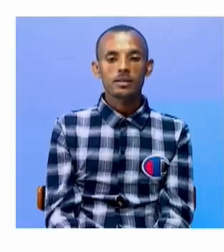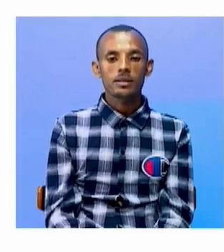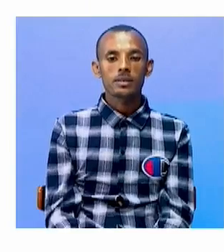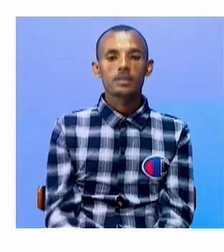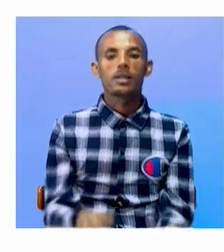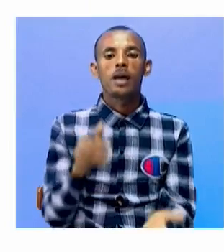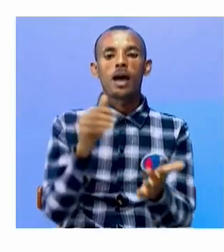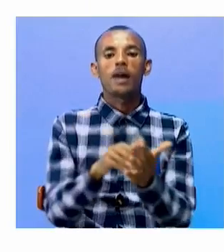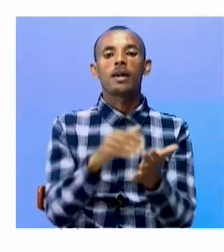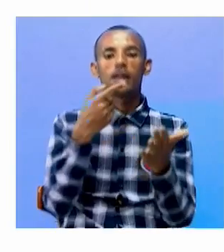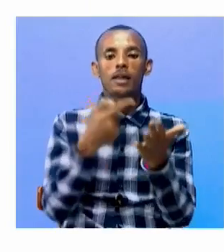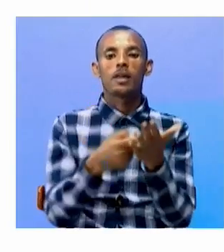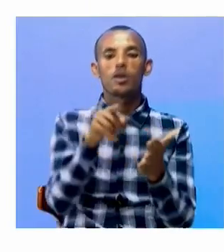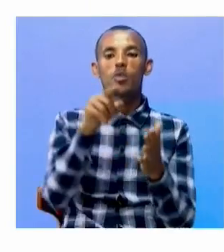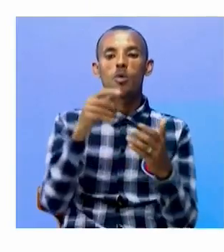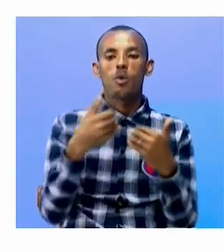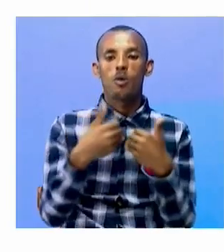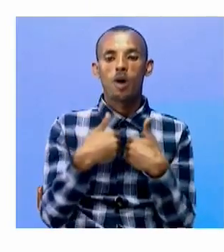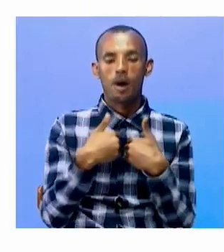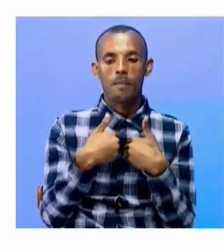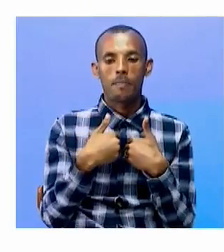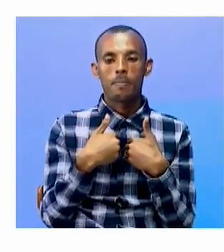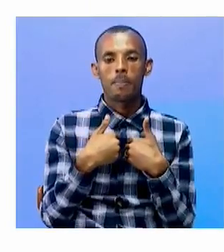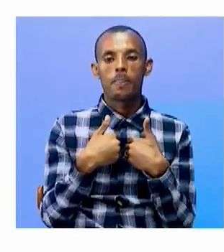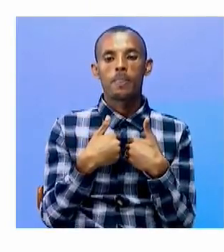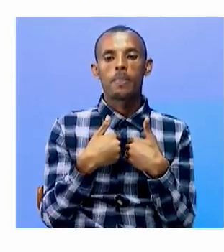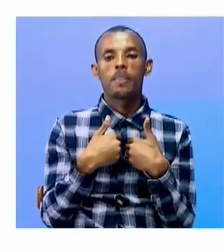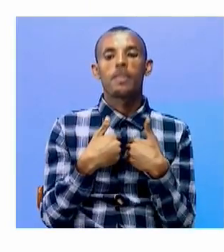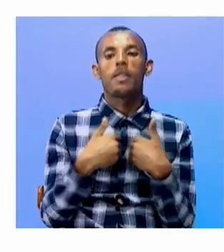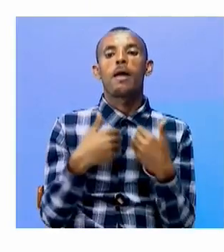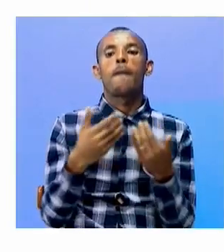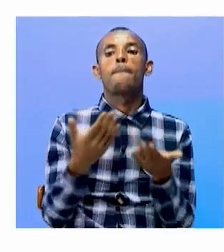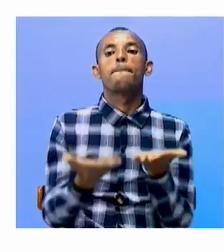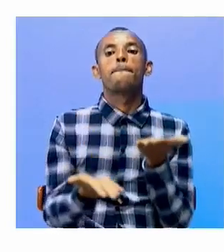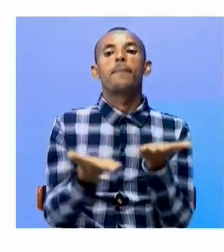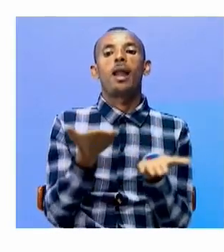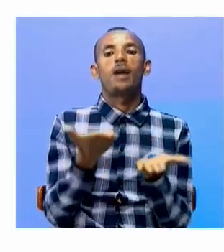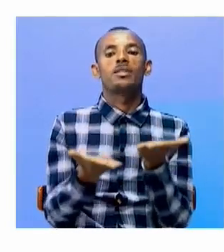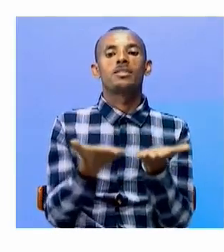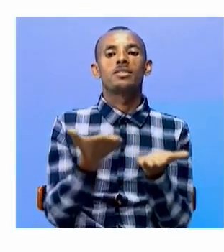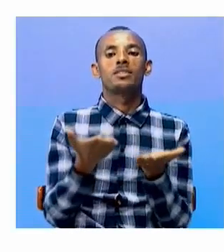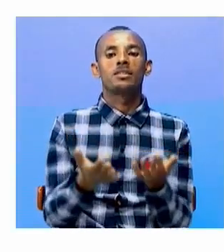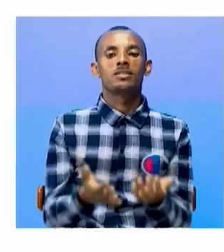Again, here you have a balance.